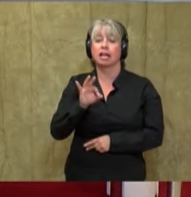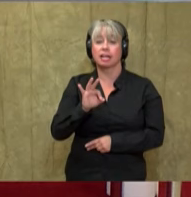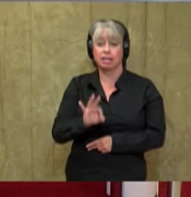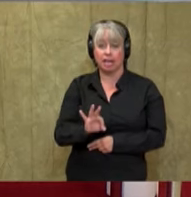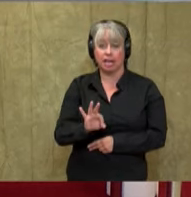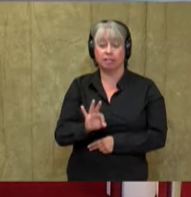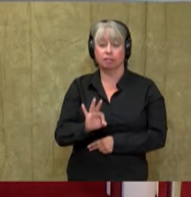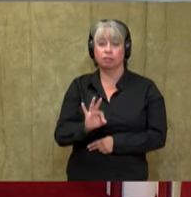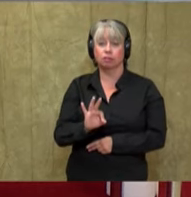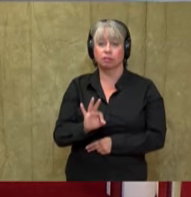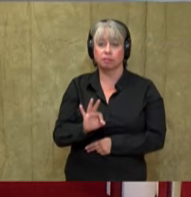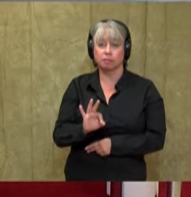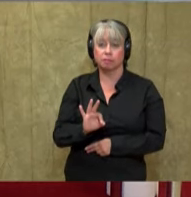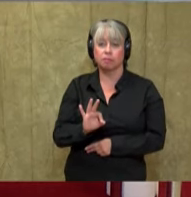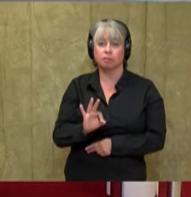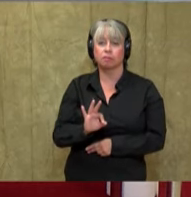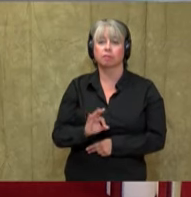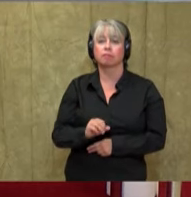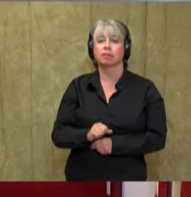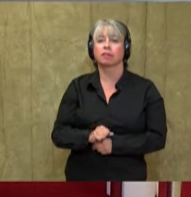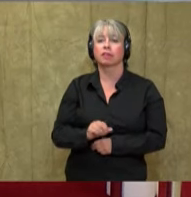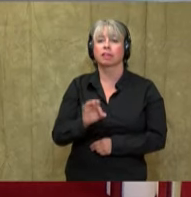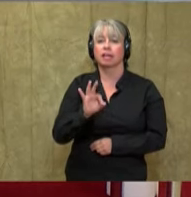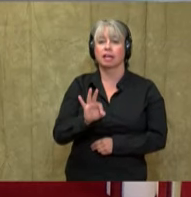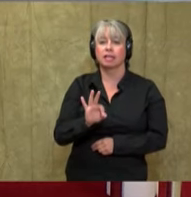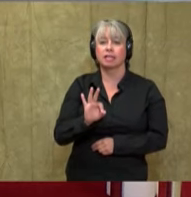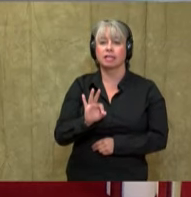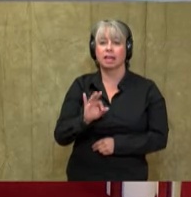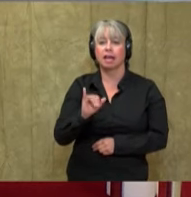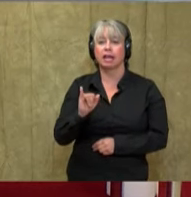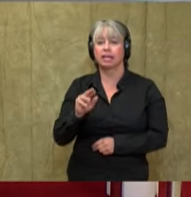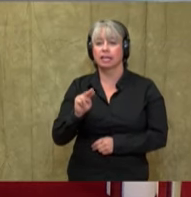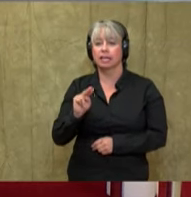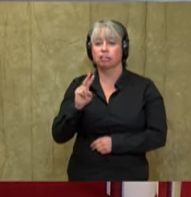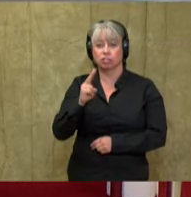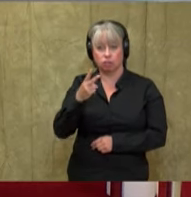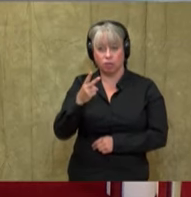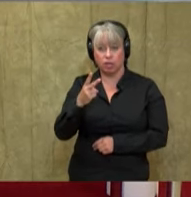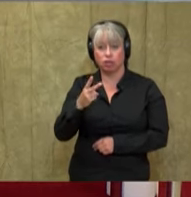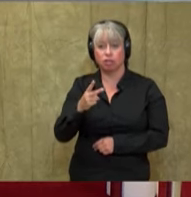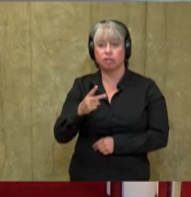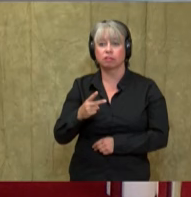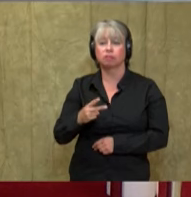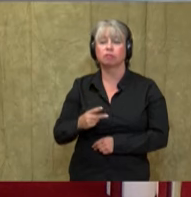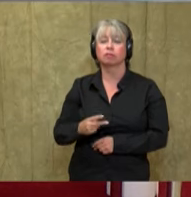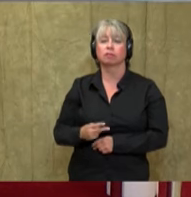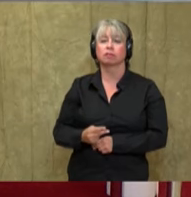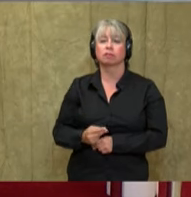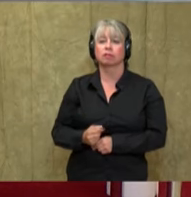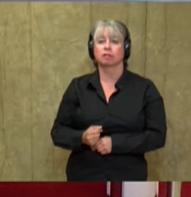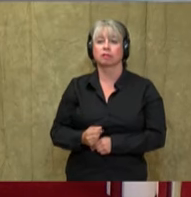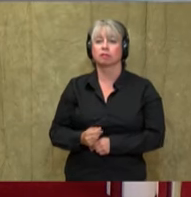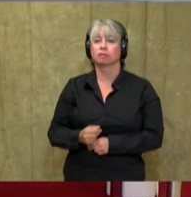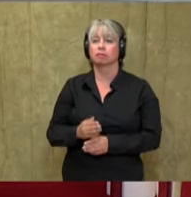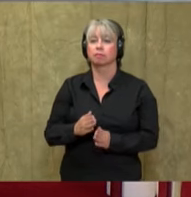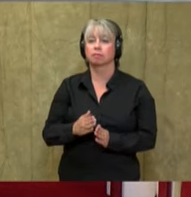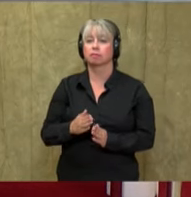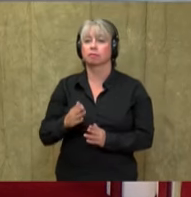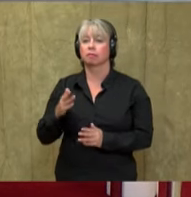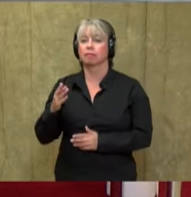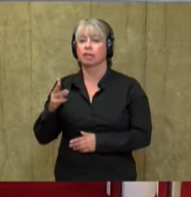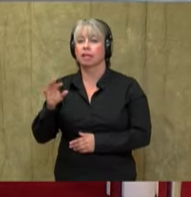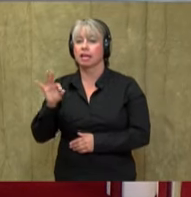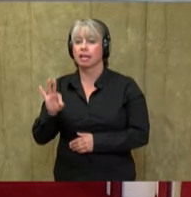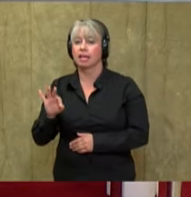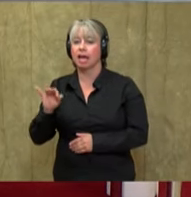9. That's right. So we have 9 inches for our radius squared. 9 inches squared. We have 9 inches for our